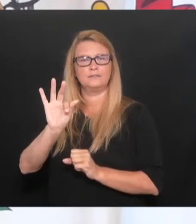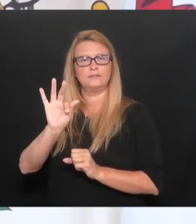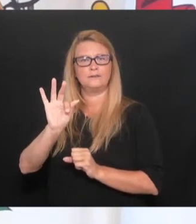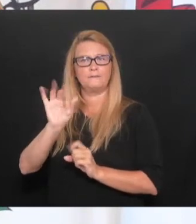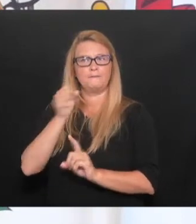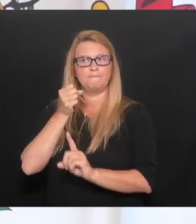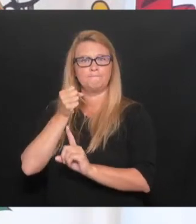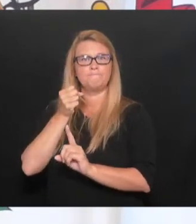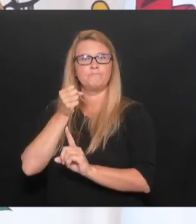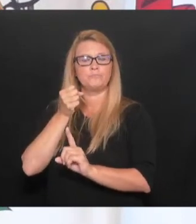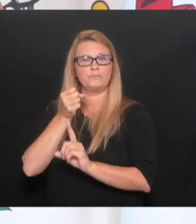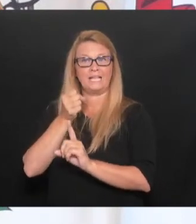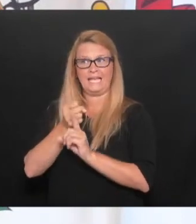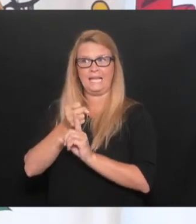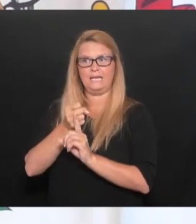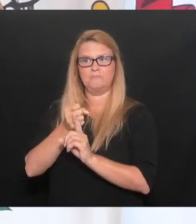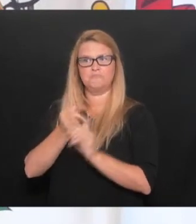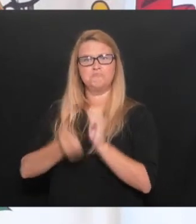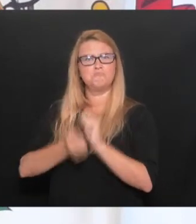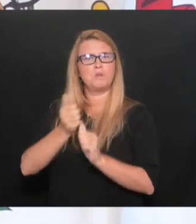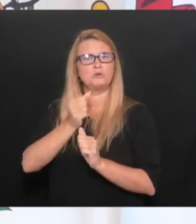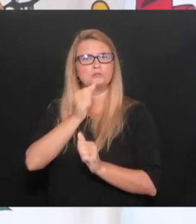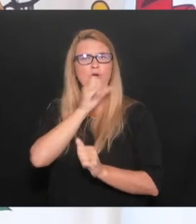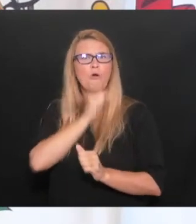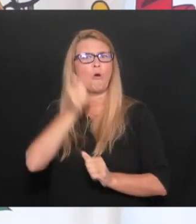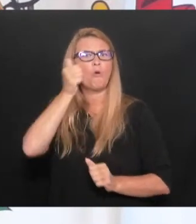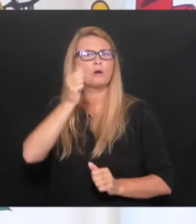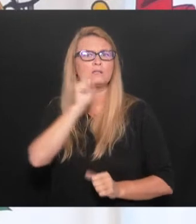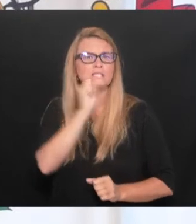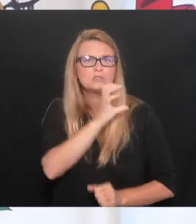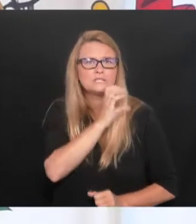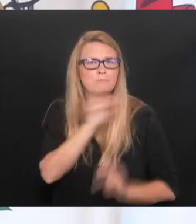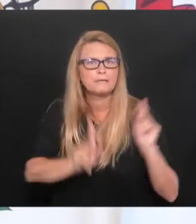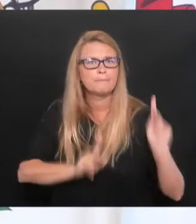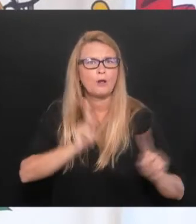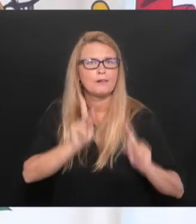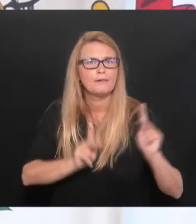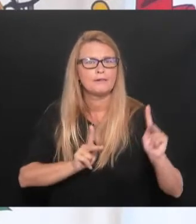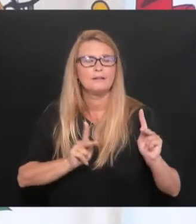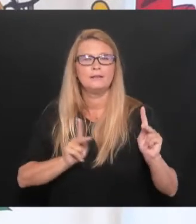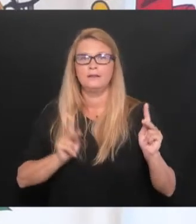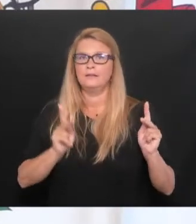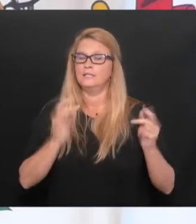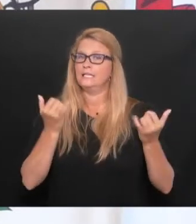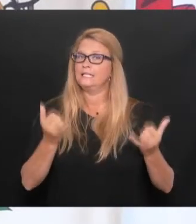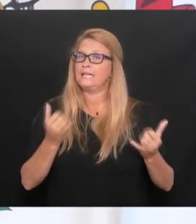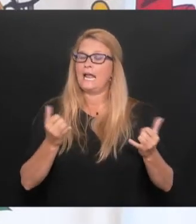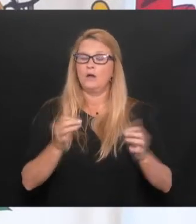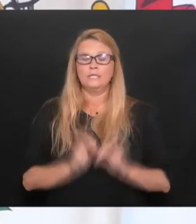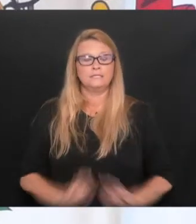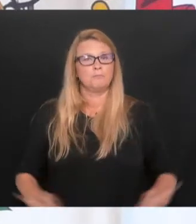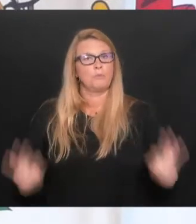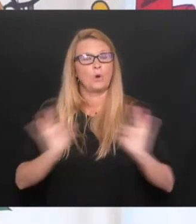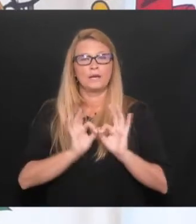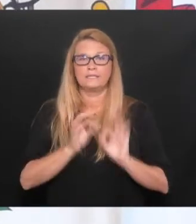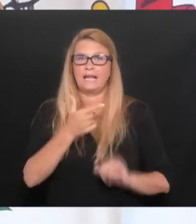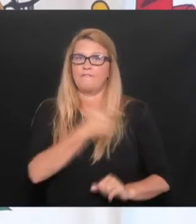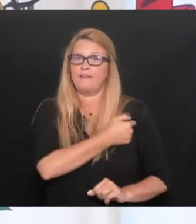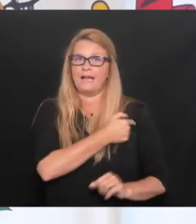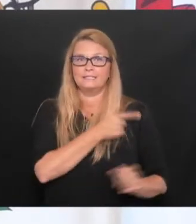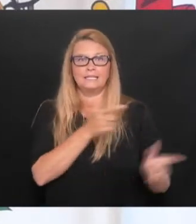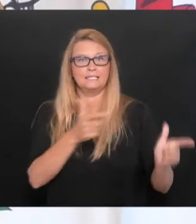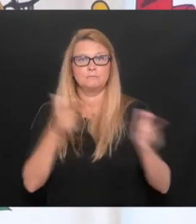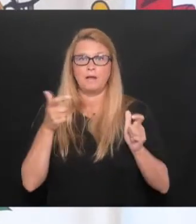virus or disease, was more prevalent in our older people. It's critical to get vaccinated as quickly